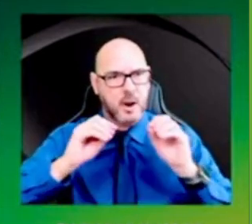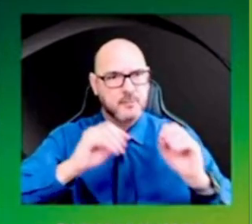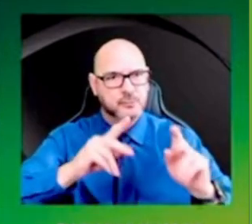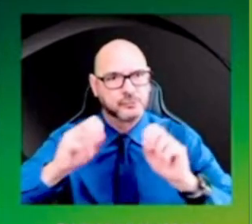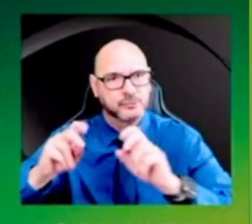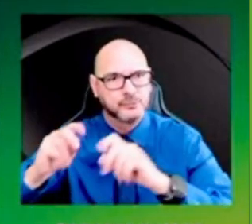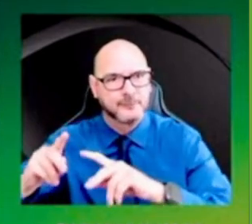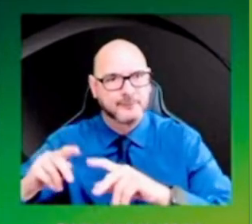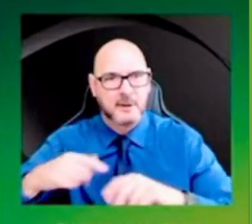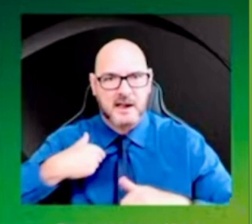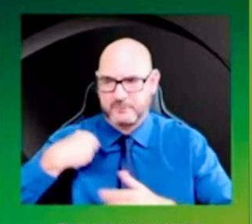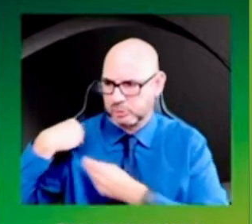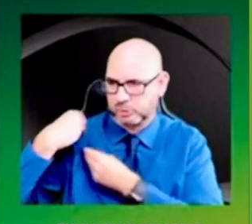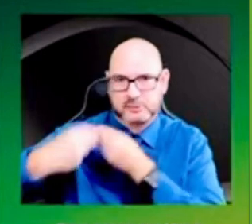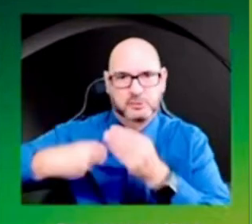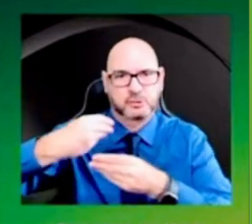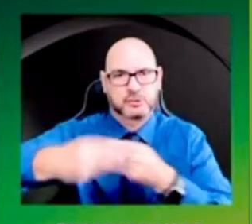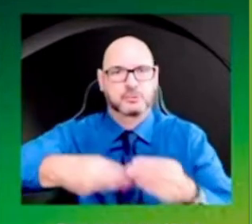impact.